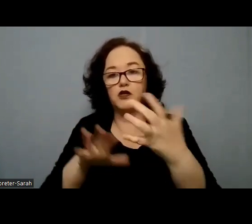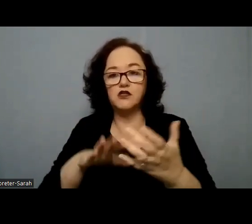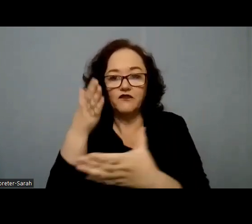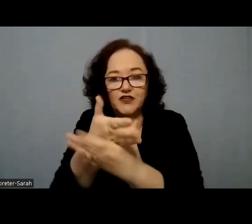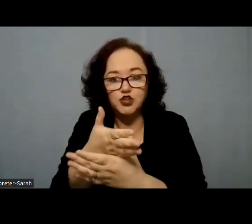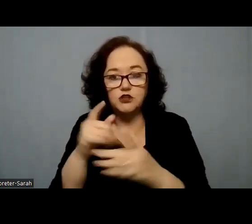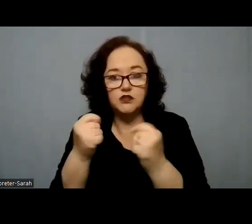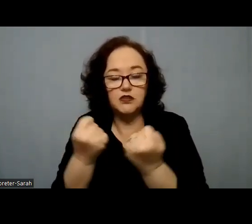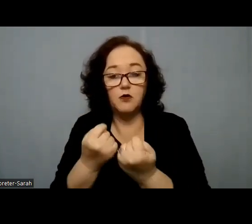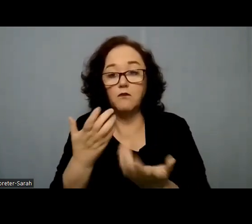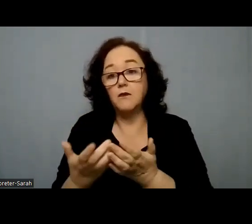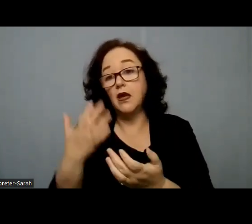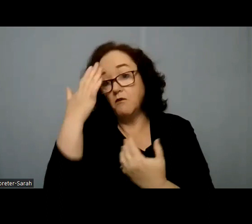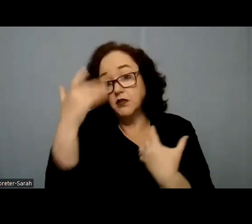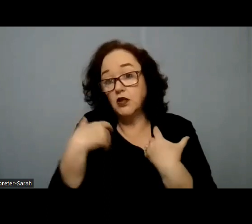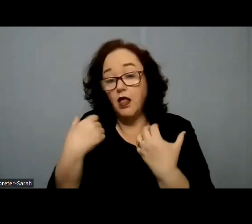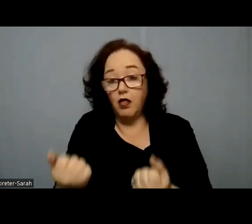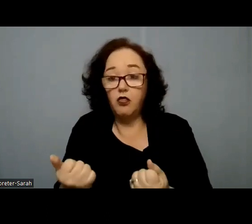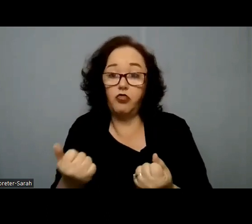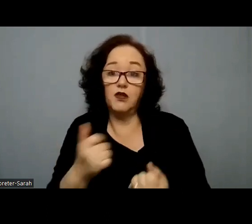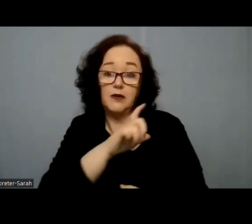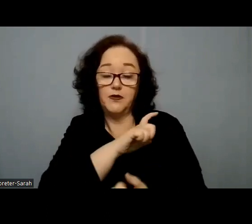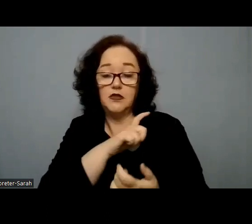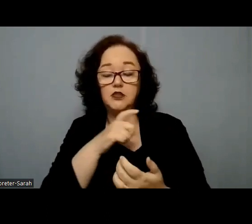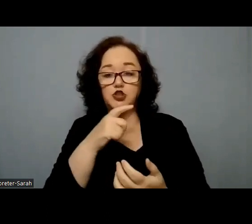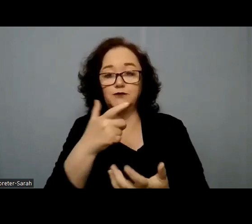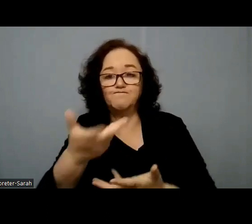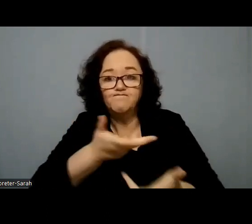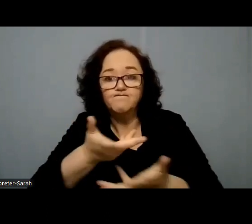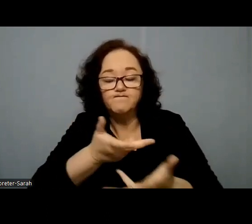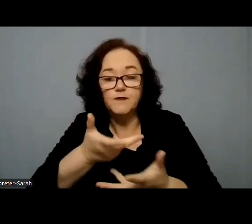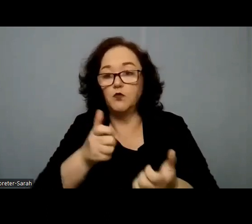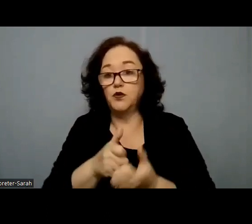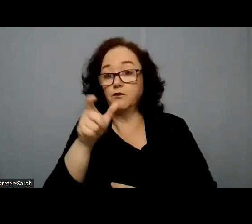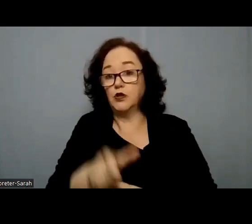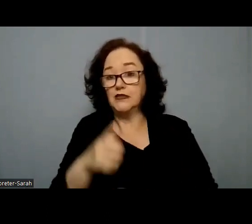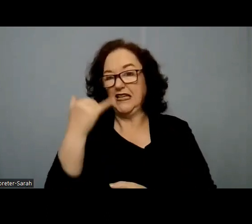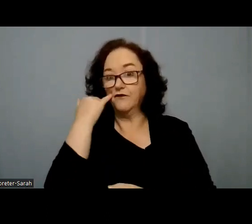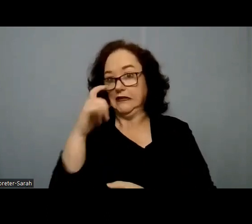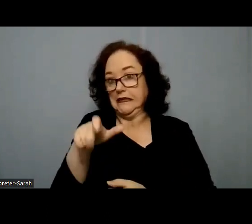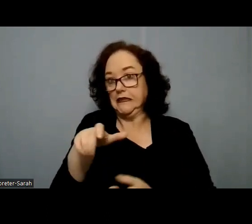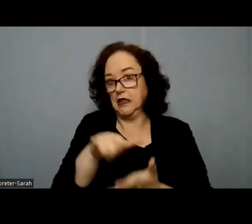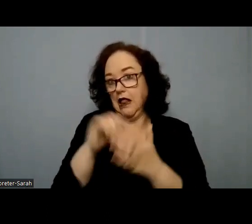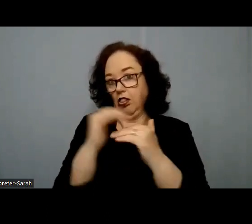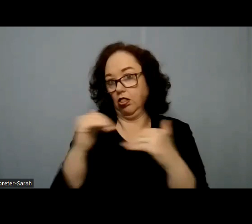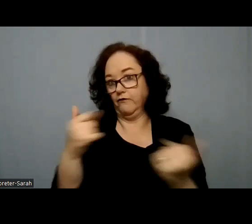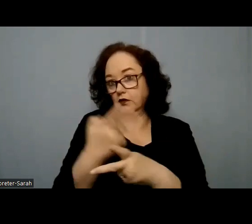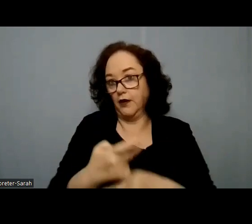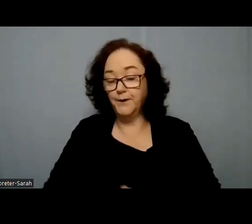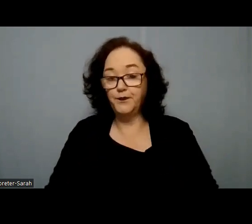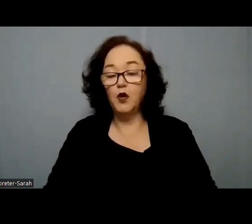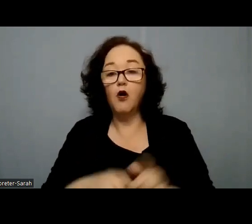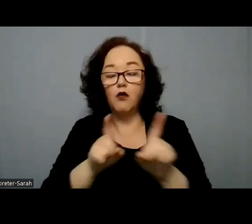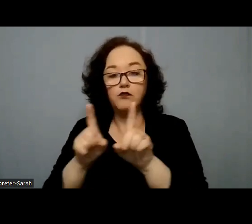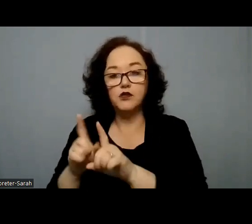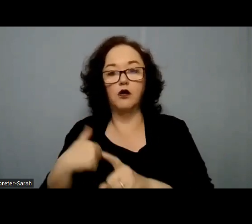mental health deputy to engage with that person should that level of need be there. We're also part of a